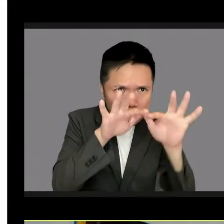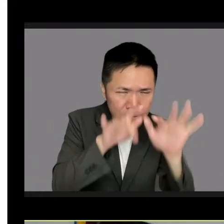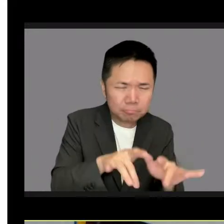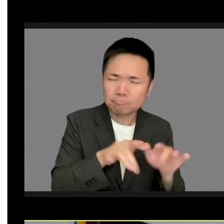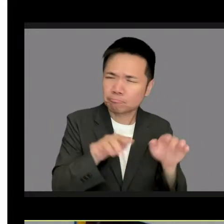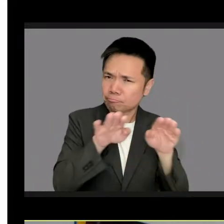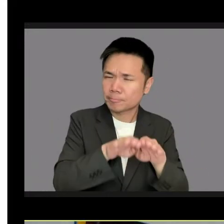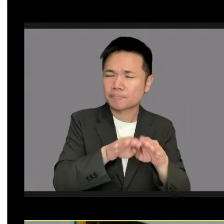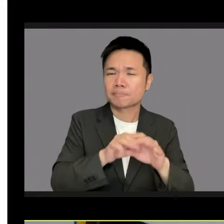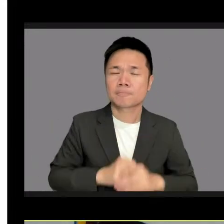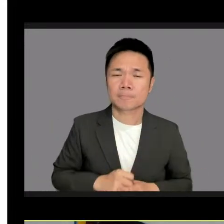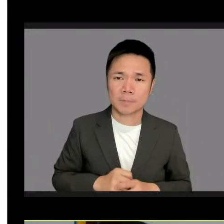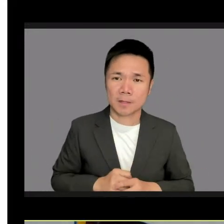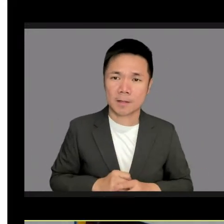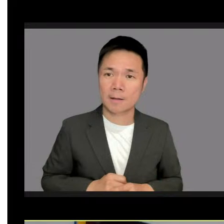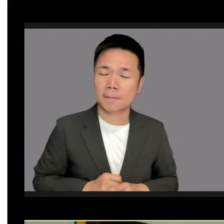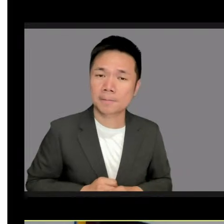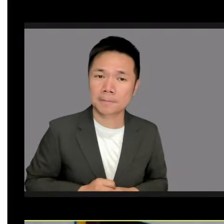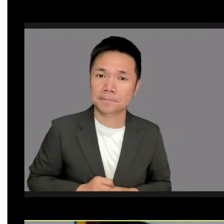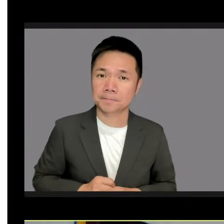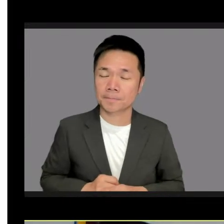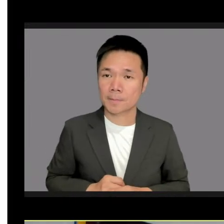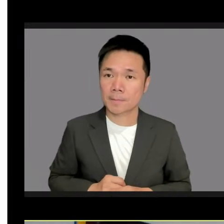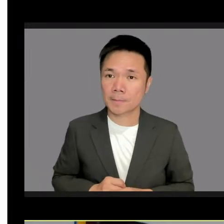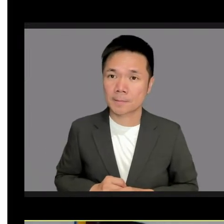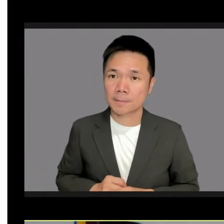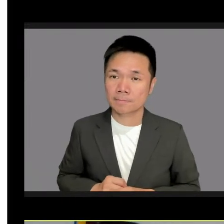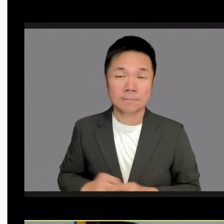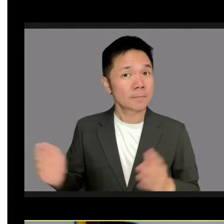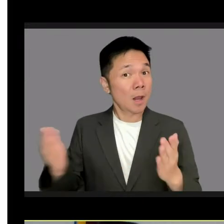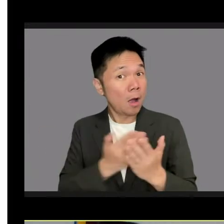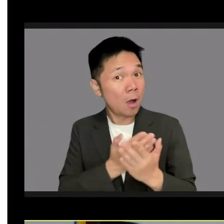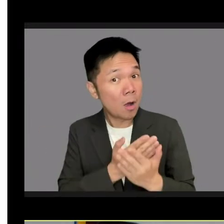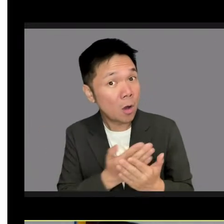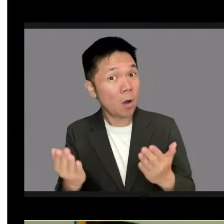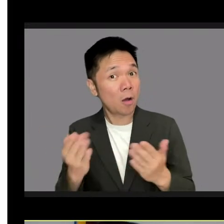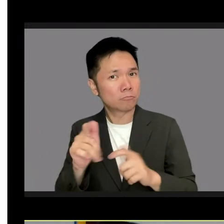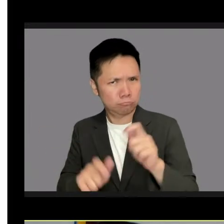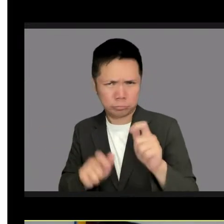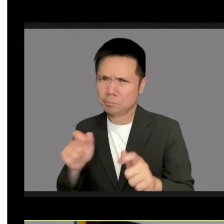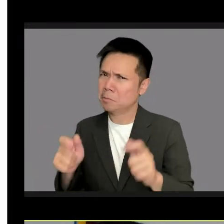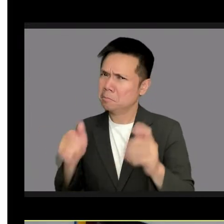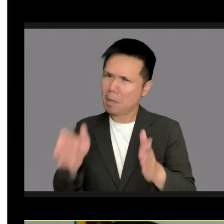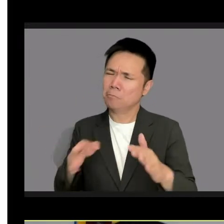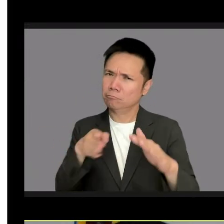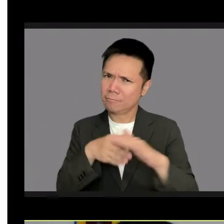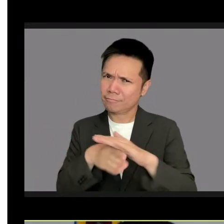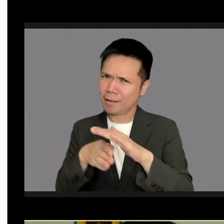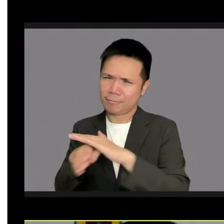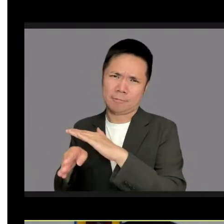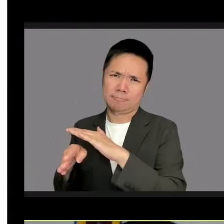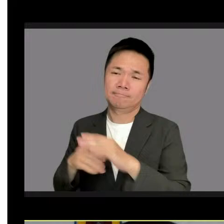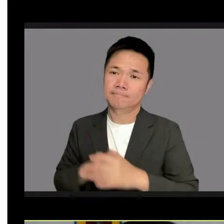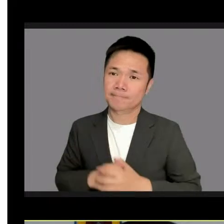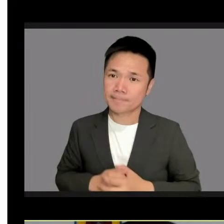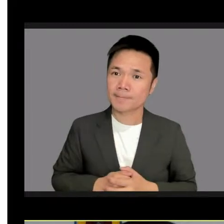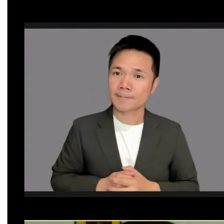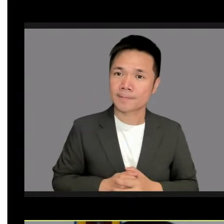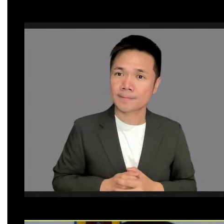the same way that a abled person is able to access.